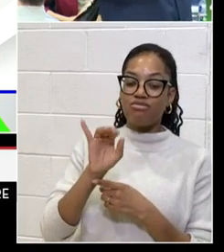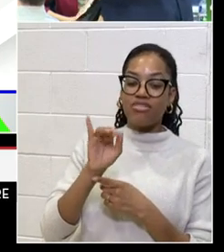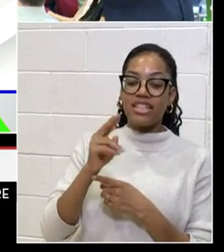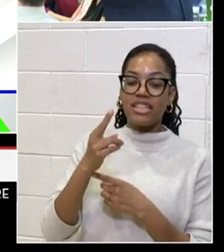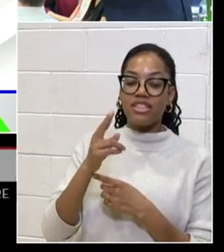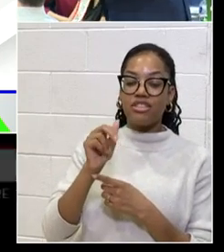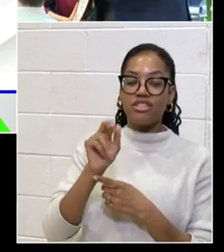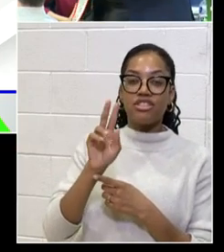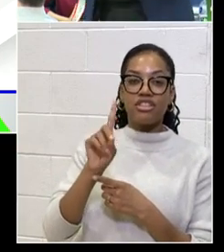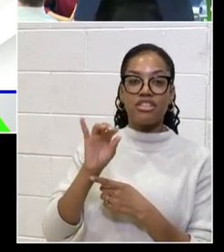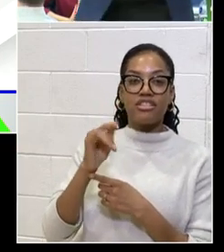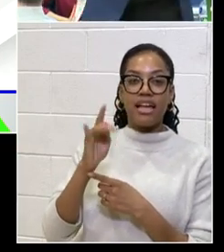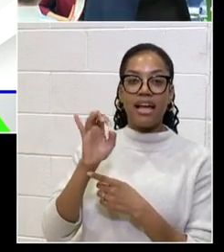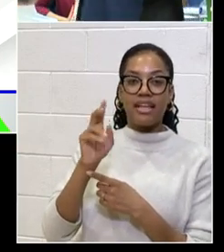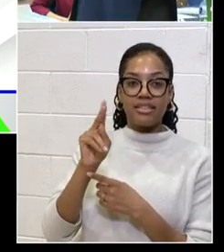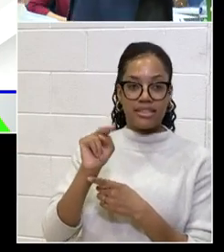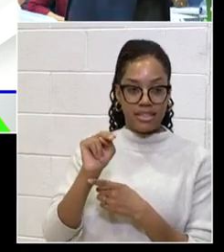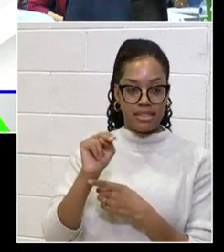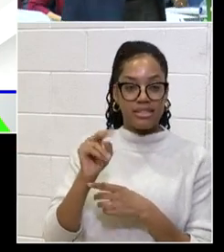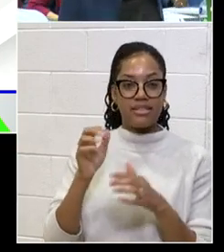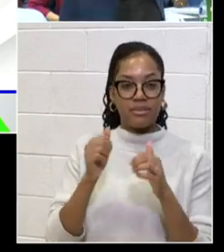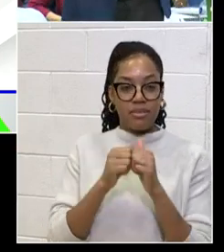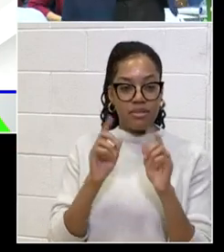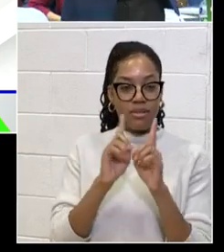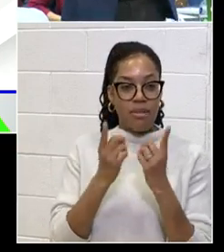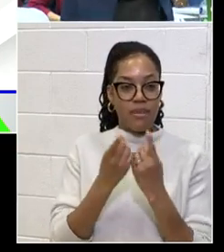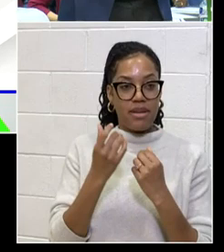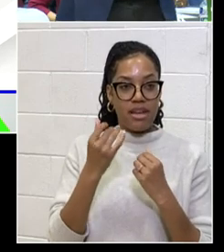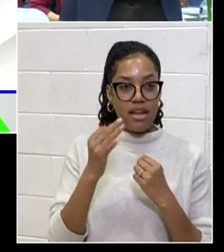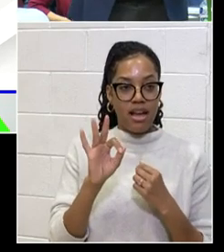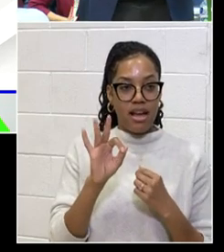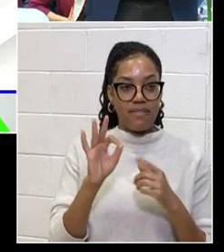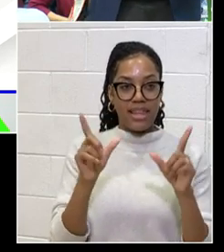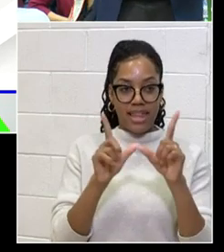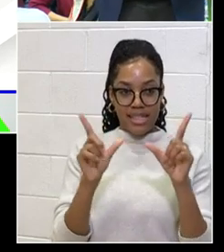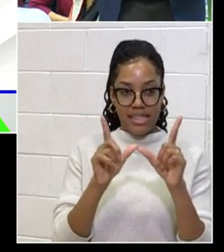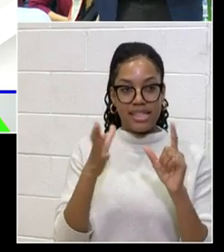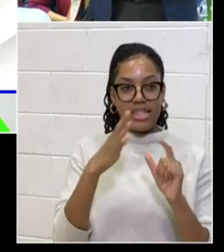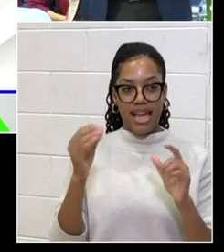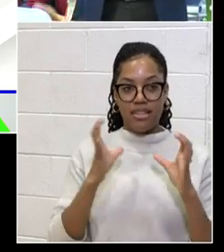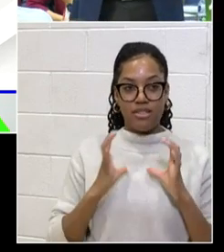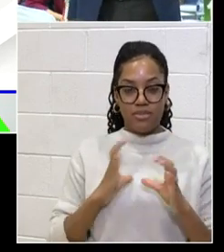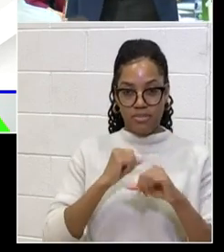The Department of Licensing and Consumer Protection, headed by Director Crow.